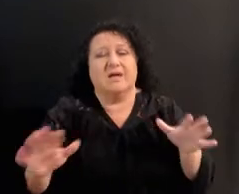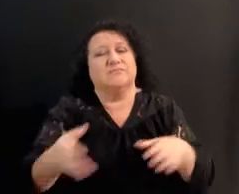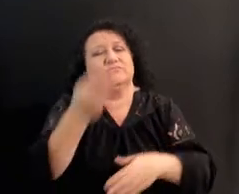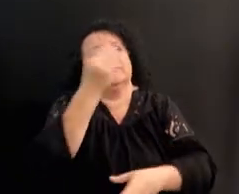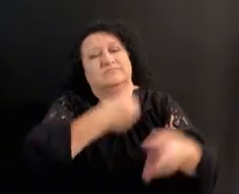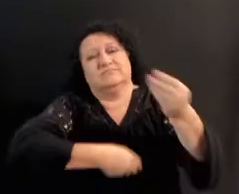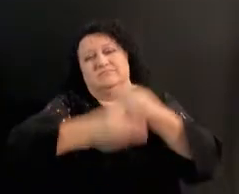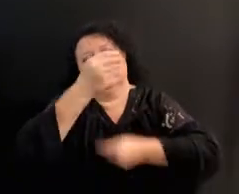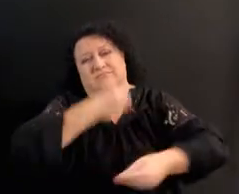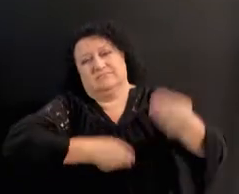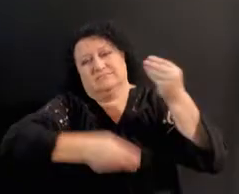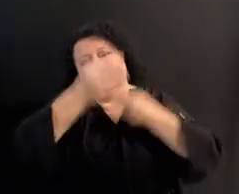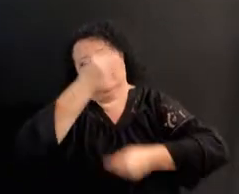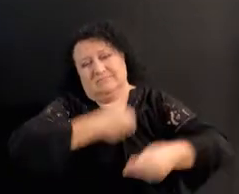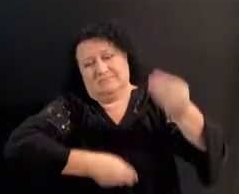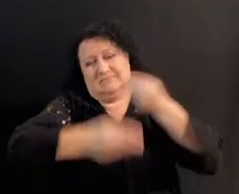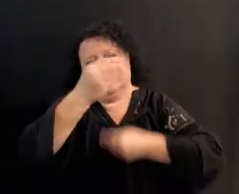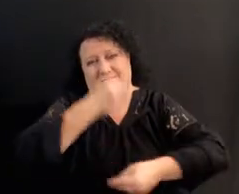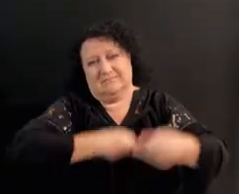overflows.